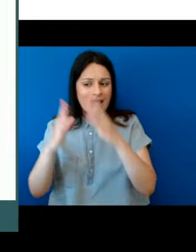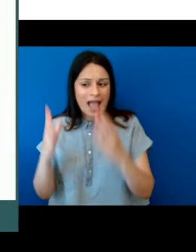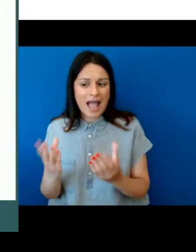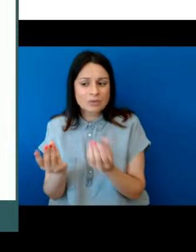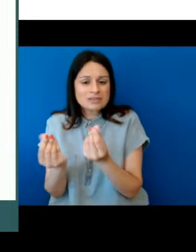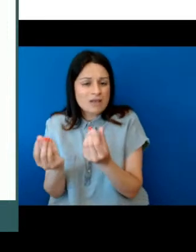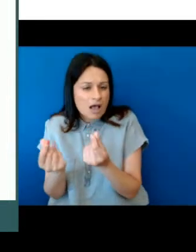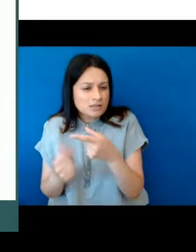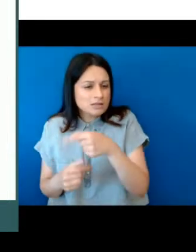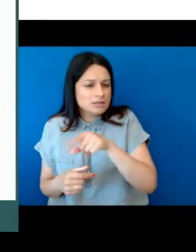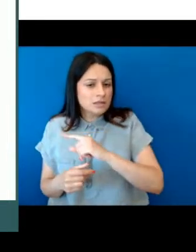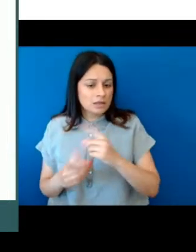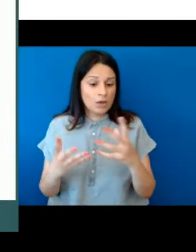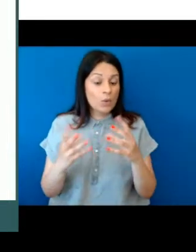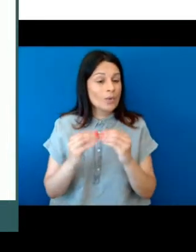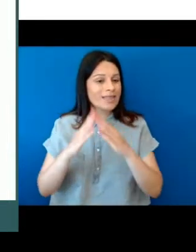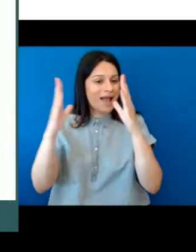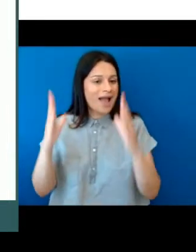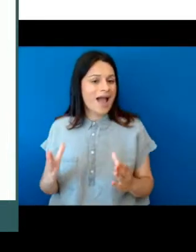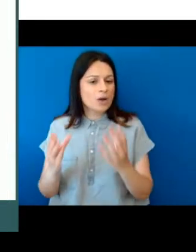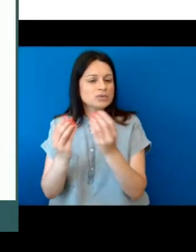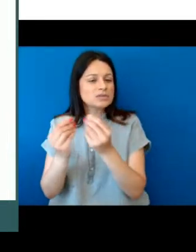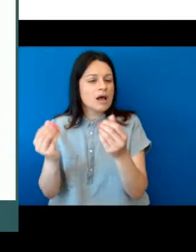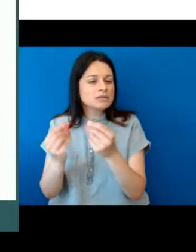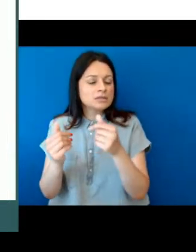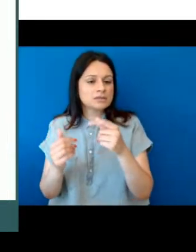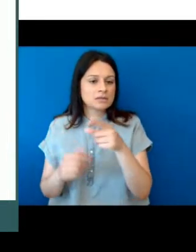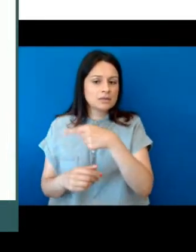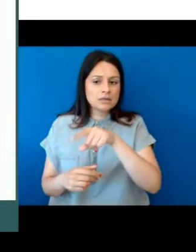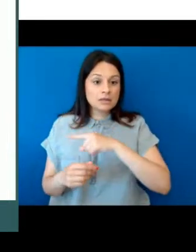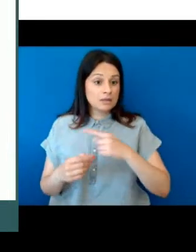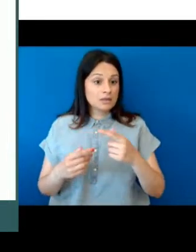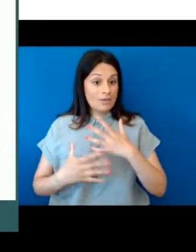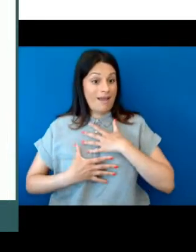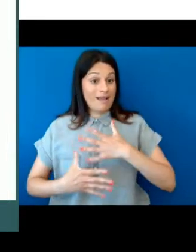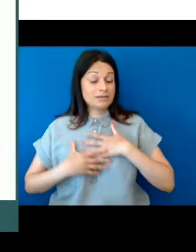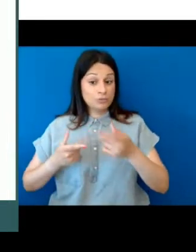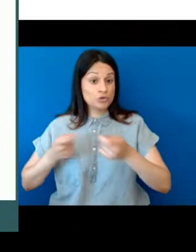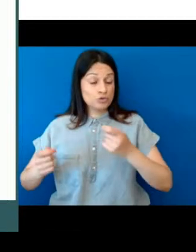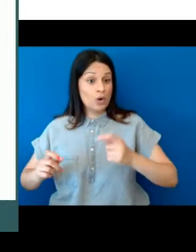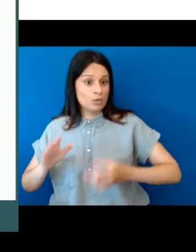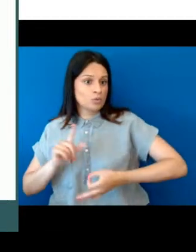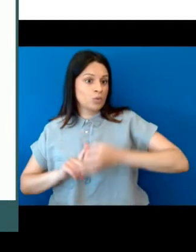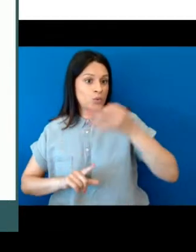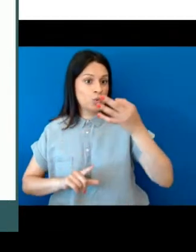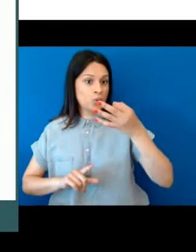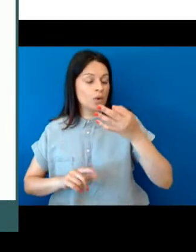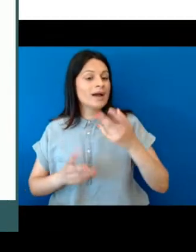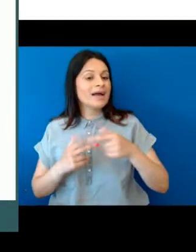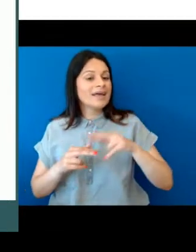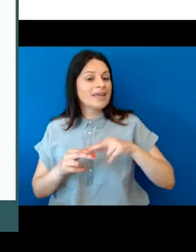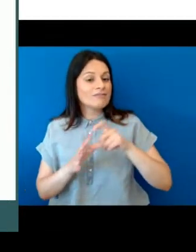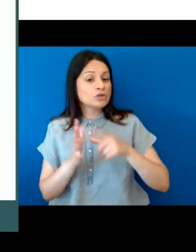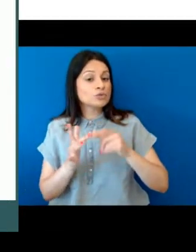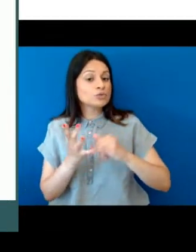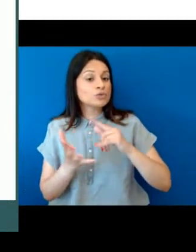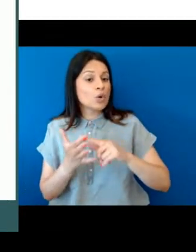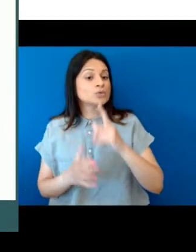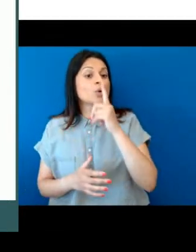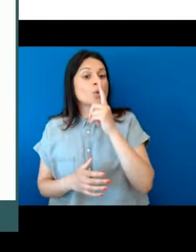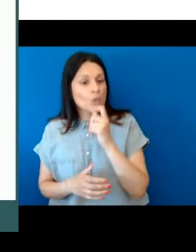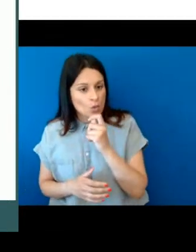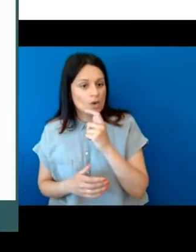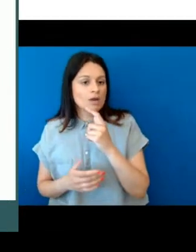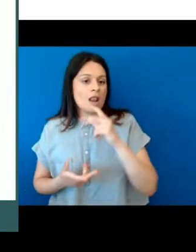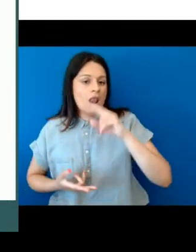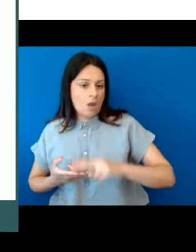the house dust mite, in asthma control improved on a lower dose of inhaled corticosteroid. And